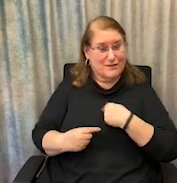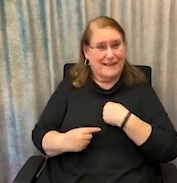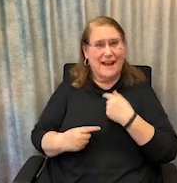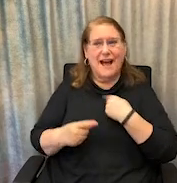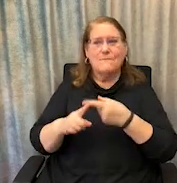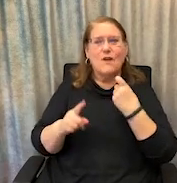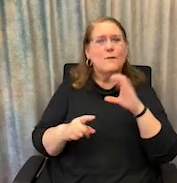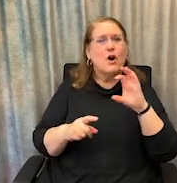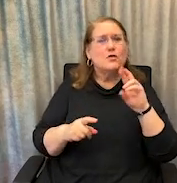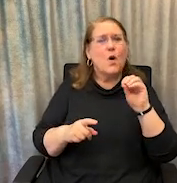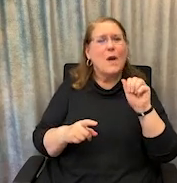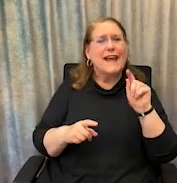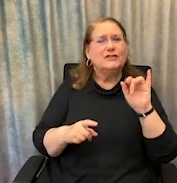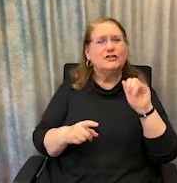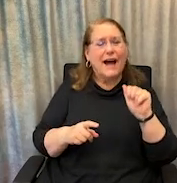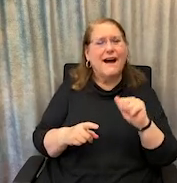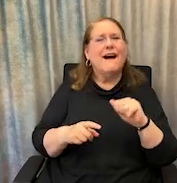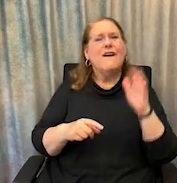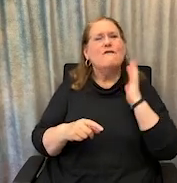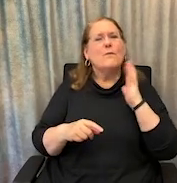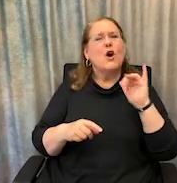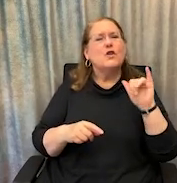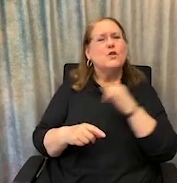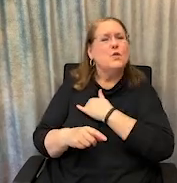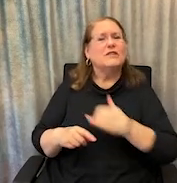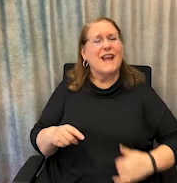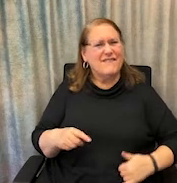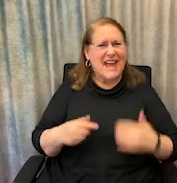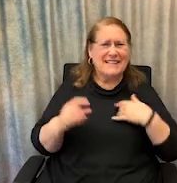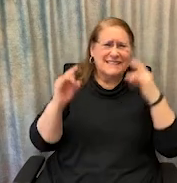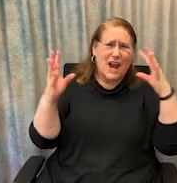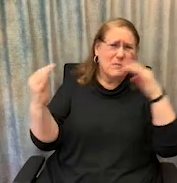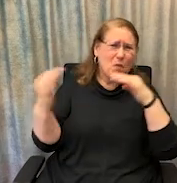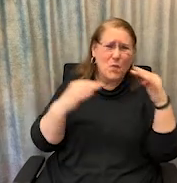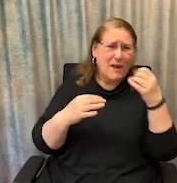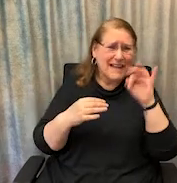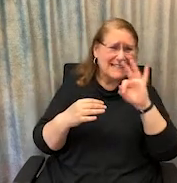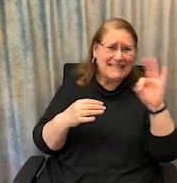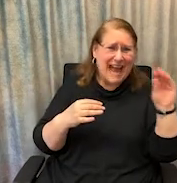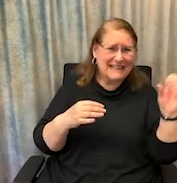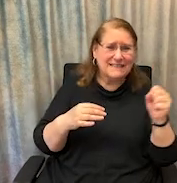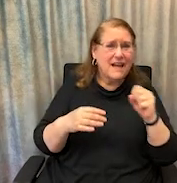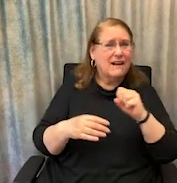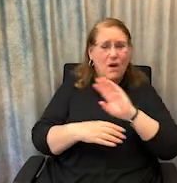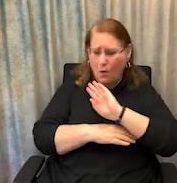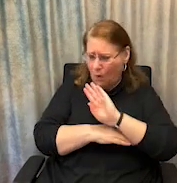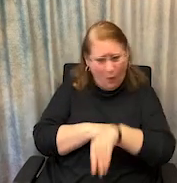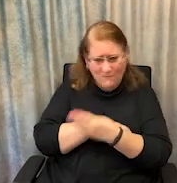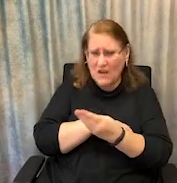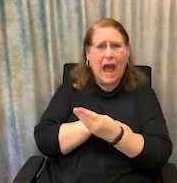I come from Croatia, from the former Yugoslavia, and we had in the 1990s this terrible war, where overnight you